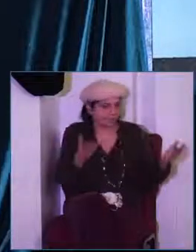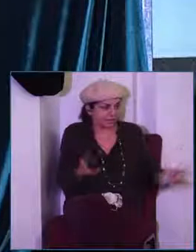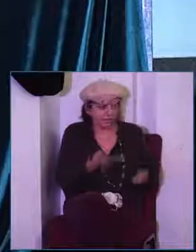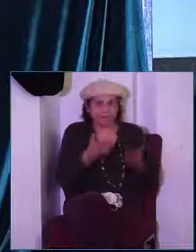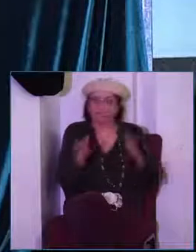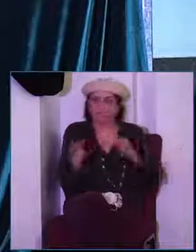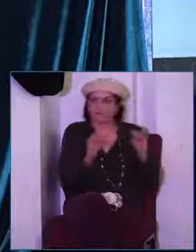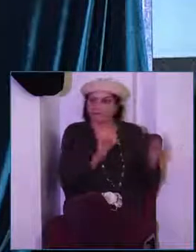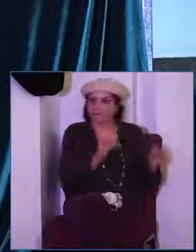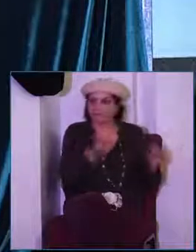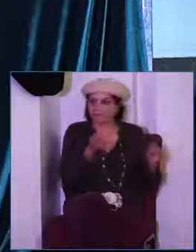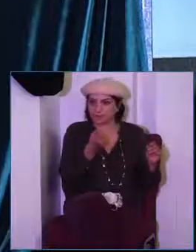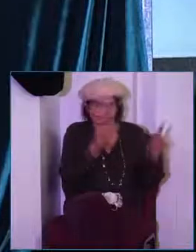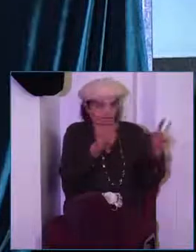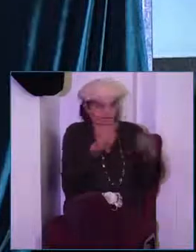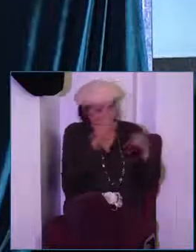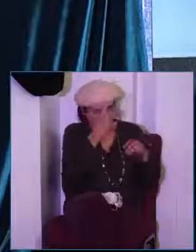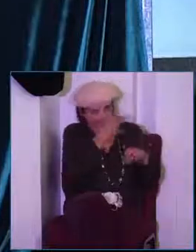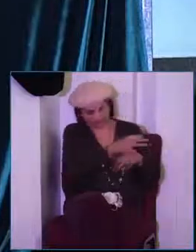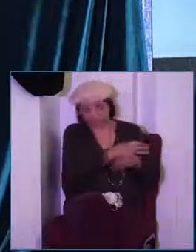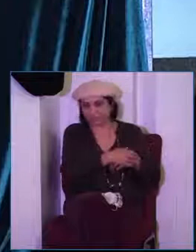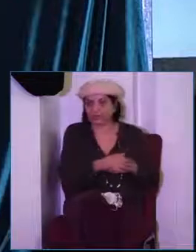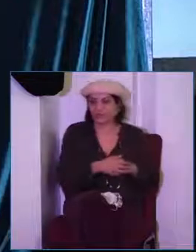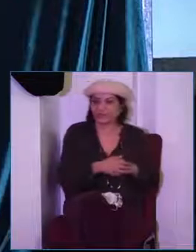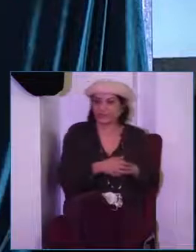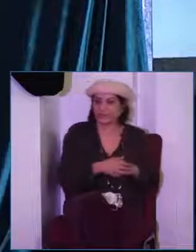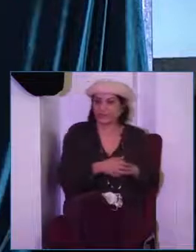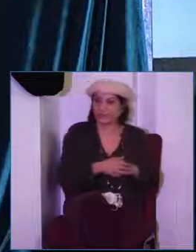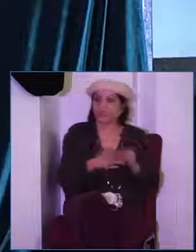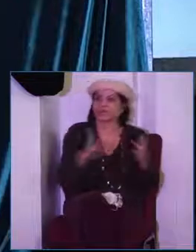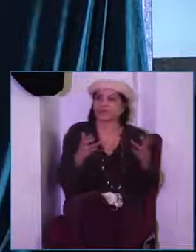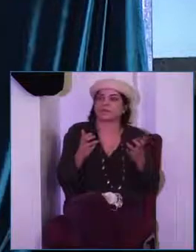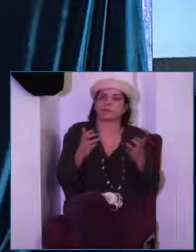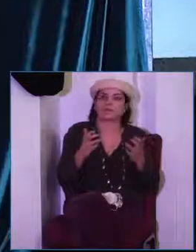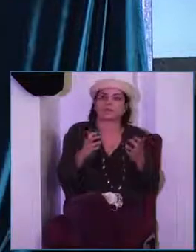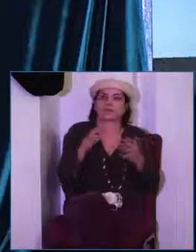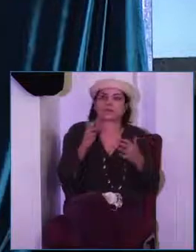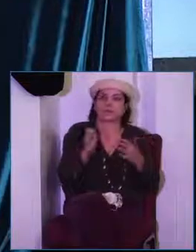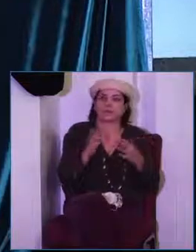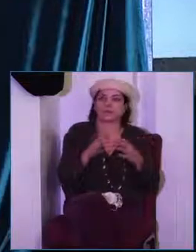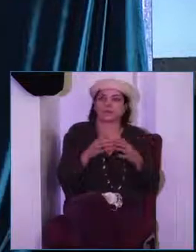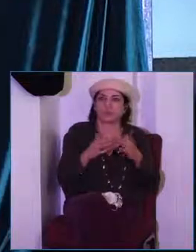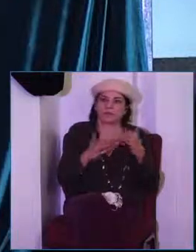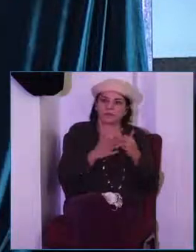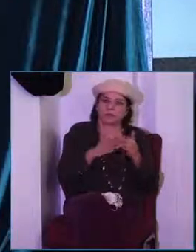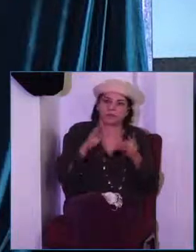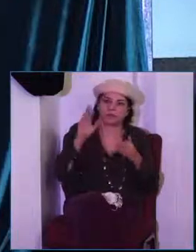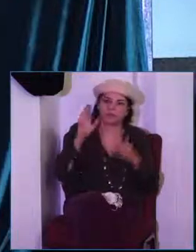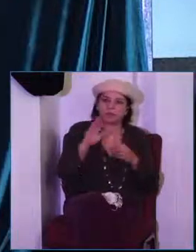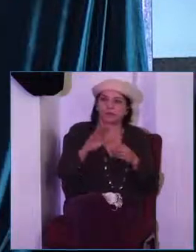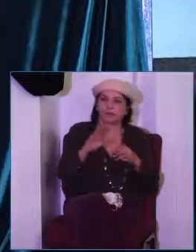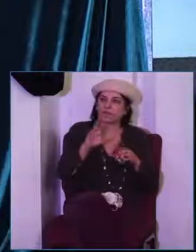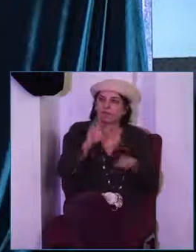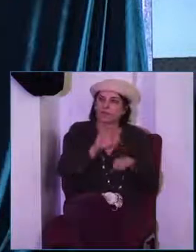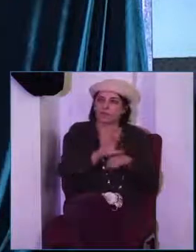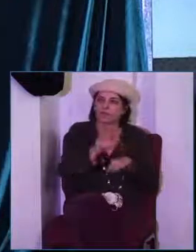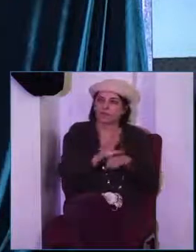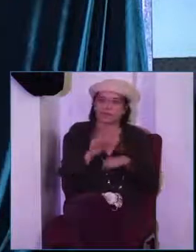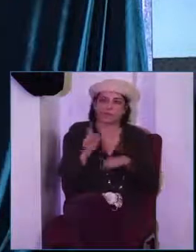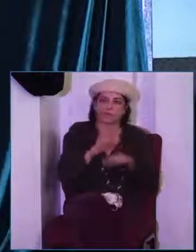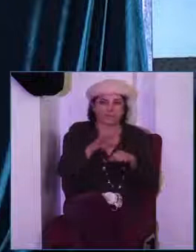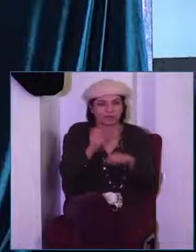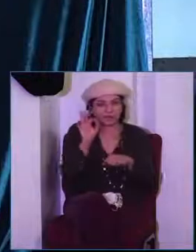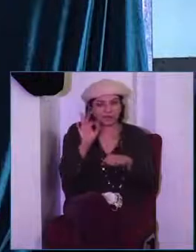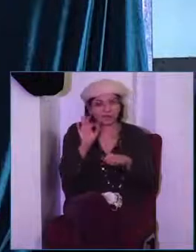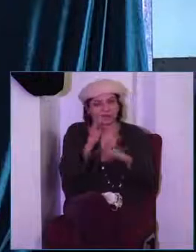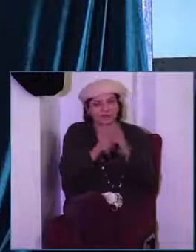he moved a little bit right down the street here. He wanted to be close to his church, where he found comfort,